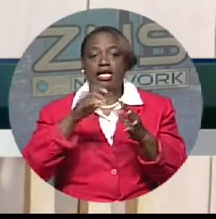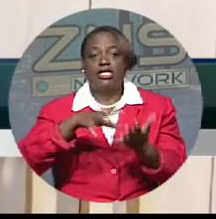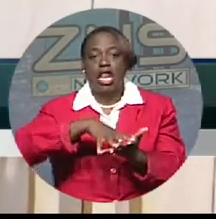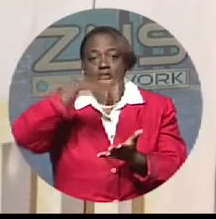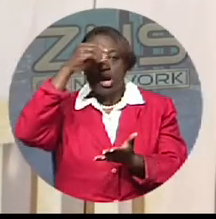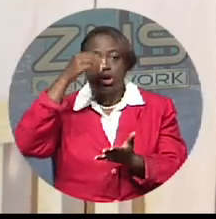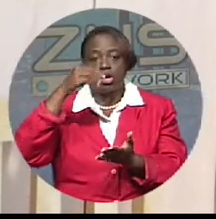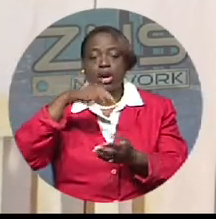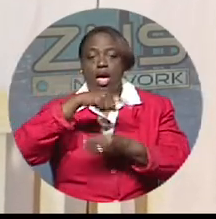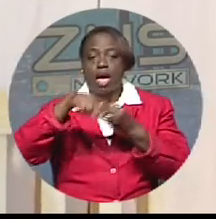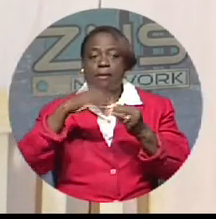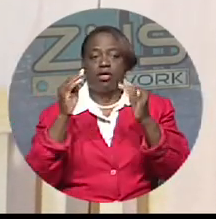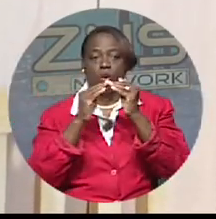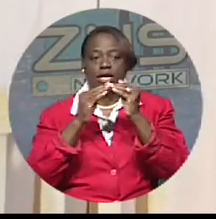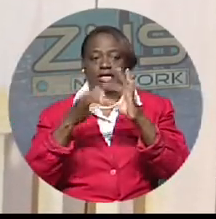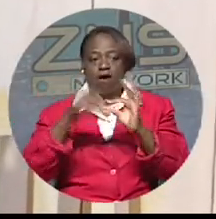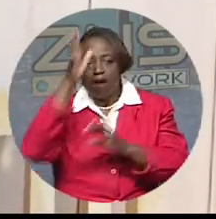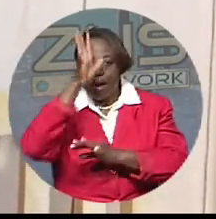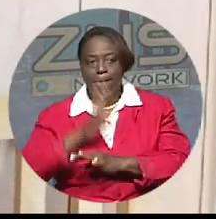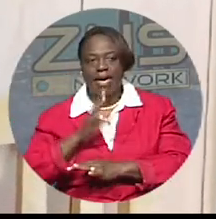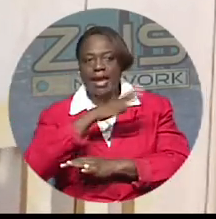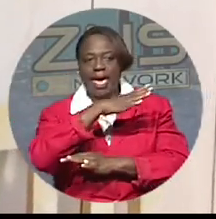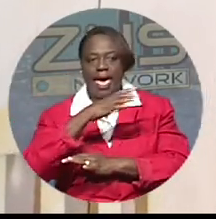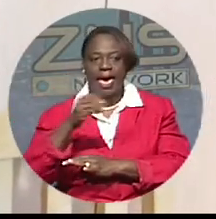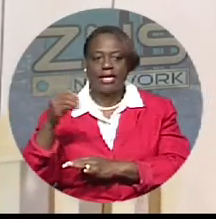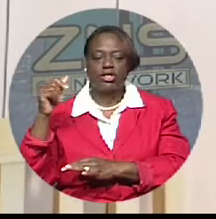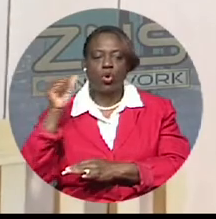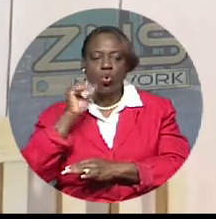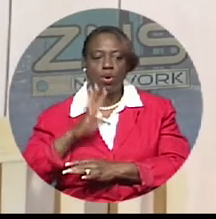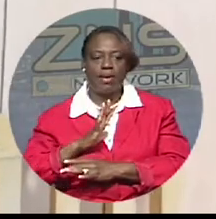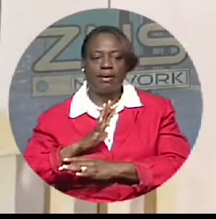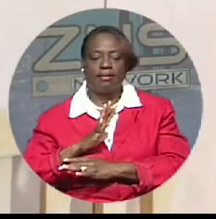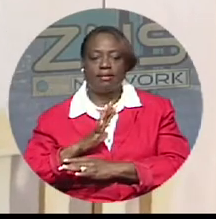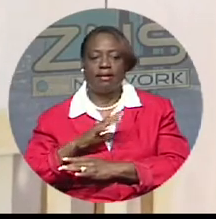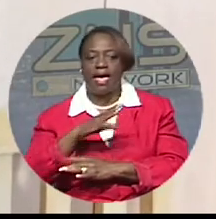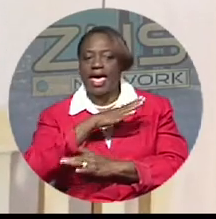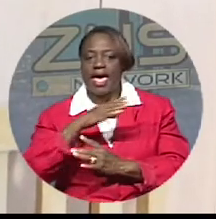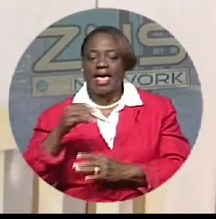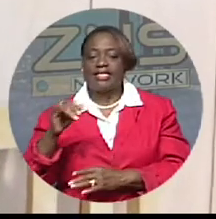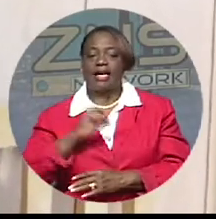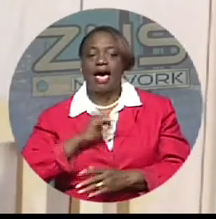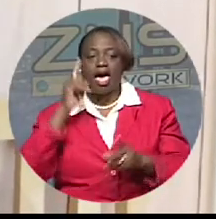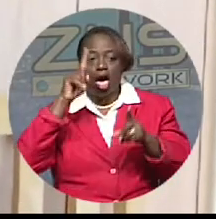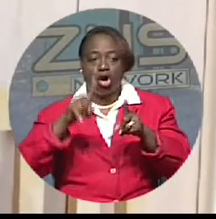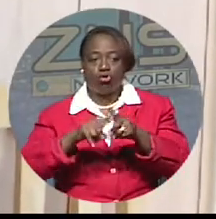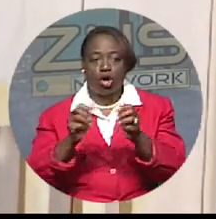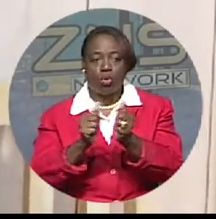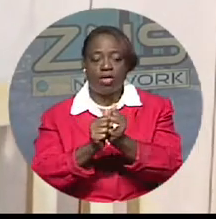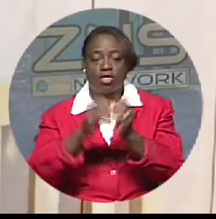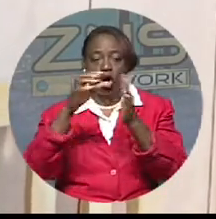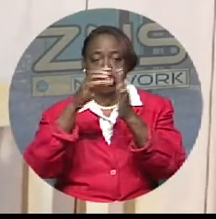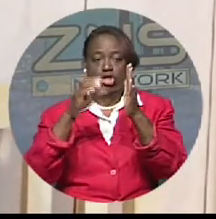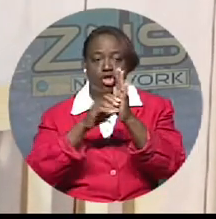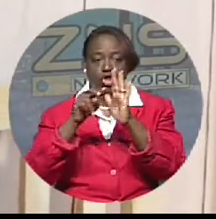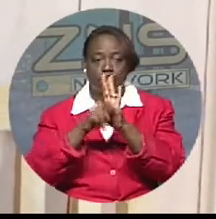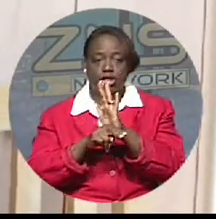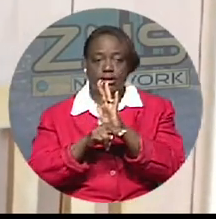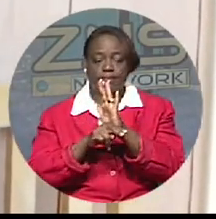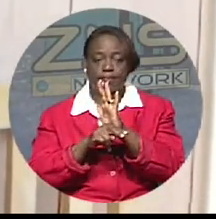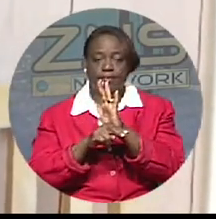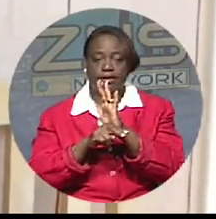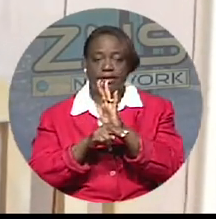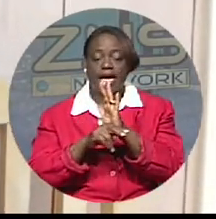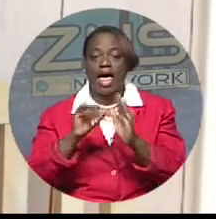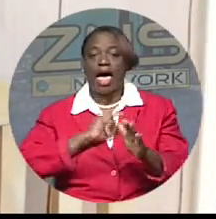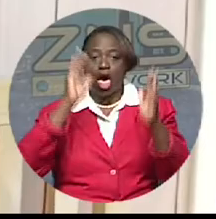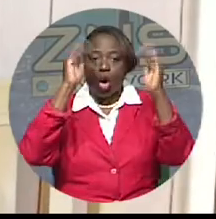equalities of men and women that they should have. And I feel I agree with the Constitution and what they're about to do, and I hope that